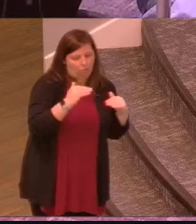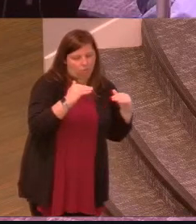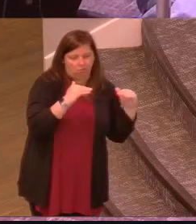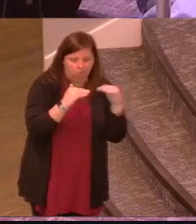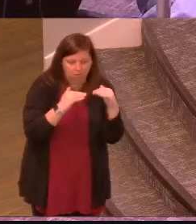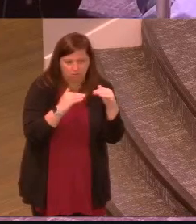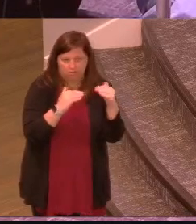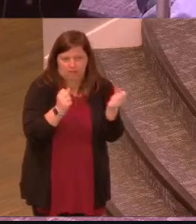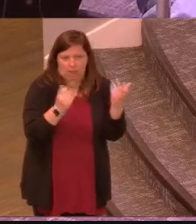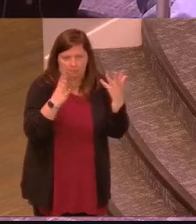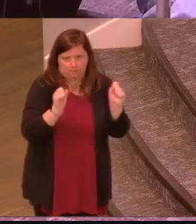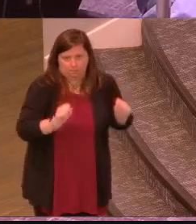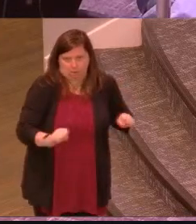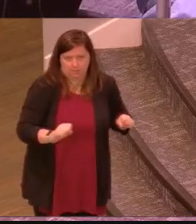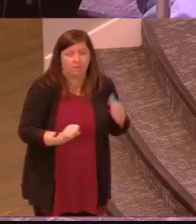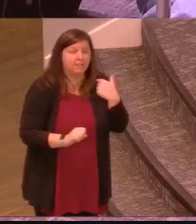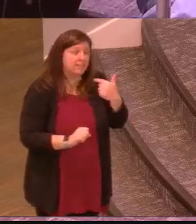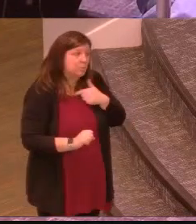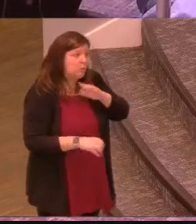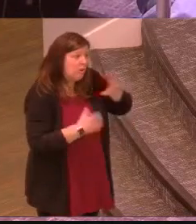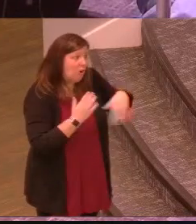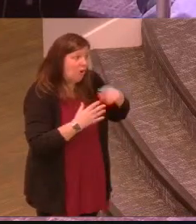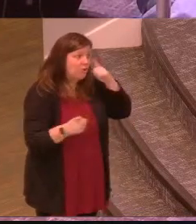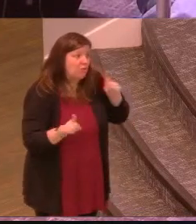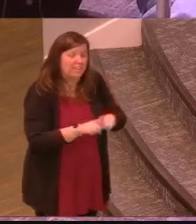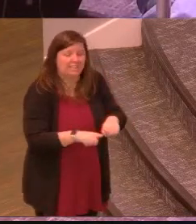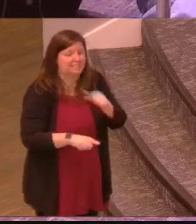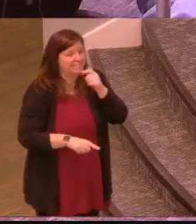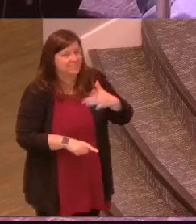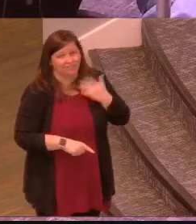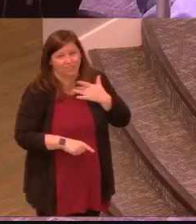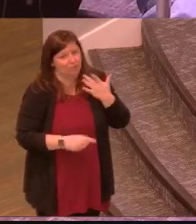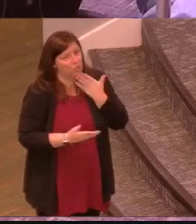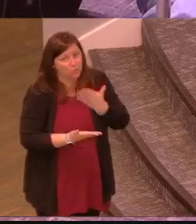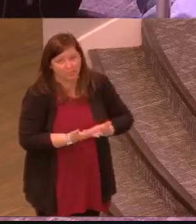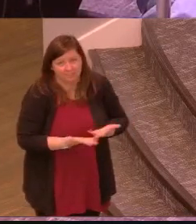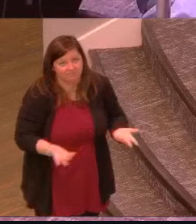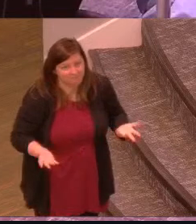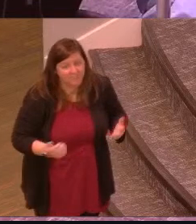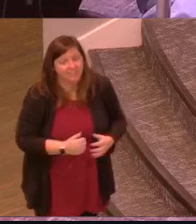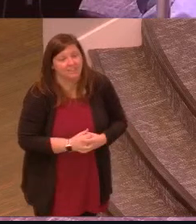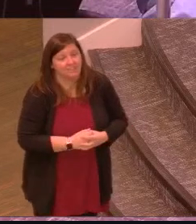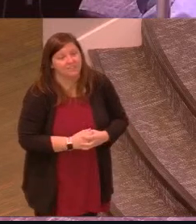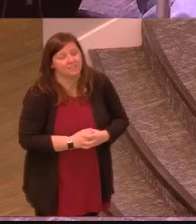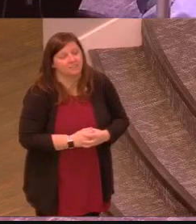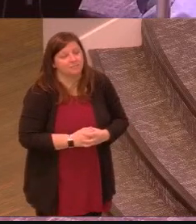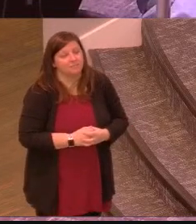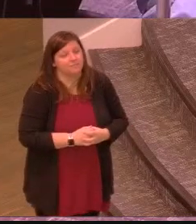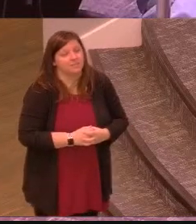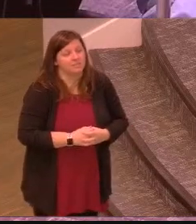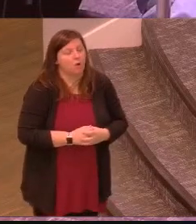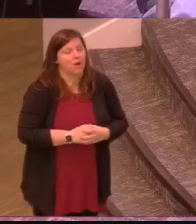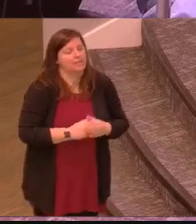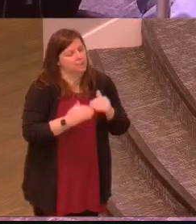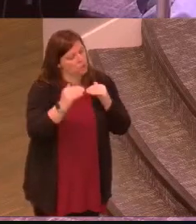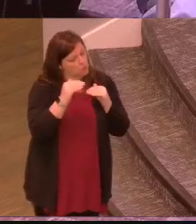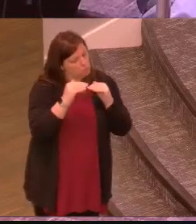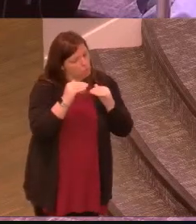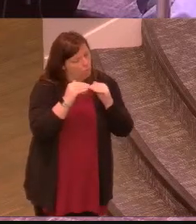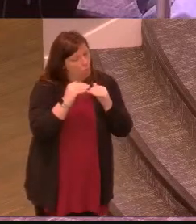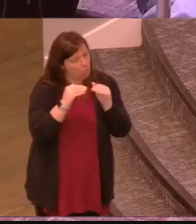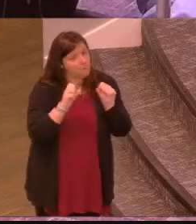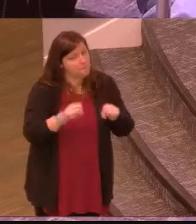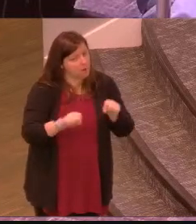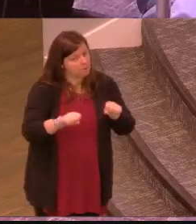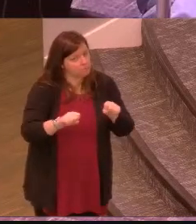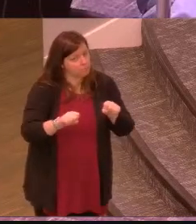it's just, it doesn't feel good. So as much as we can get, you know, as close as we can